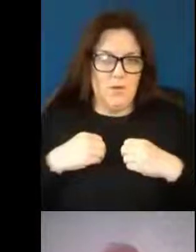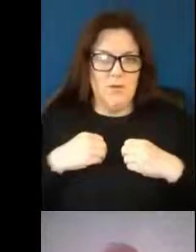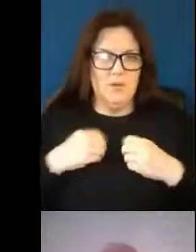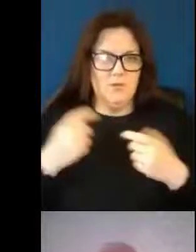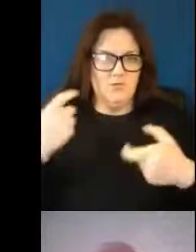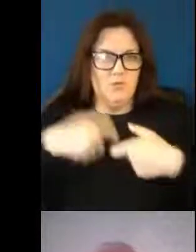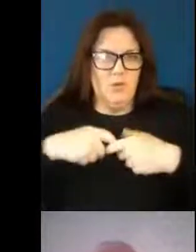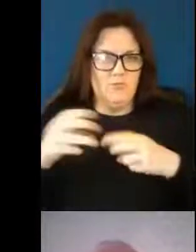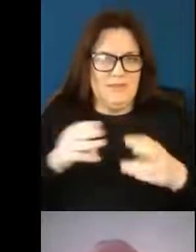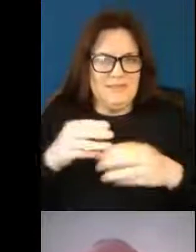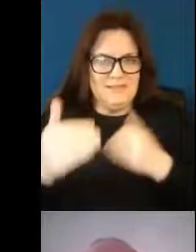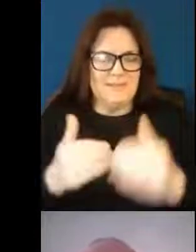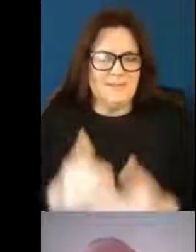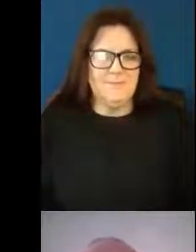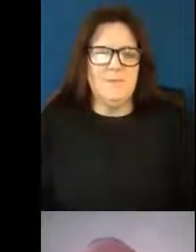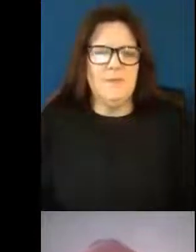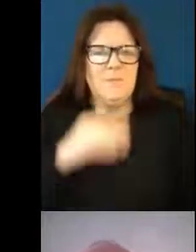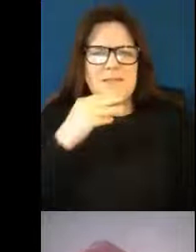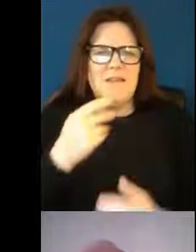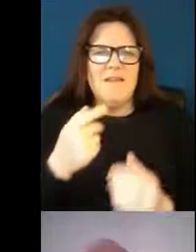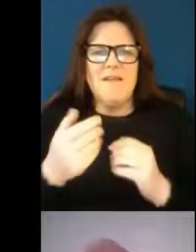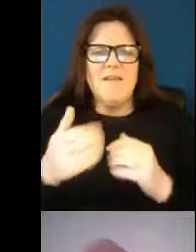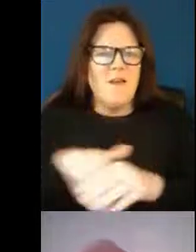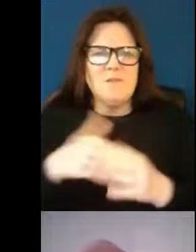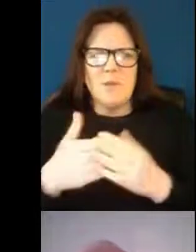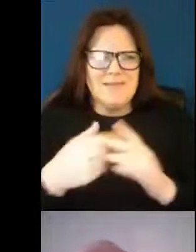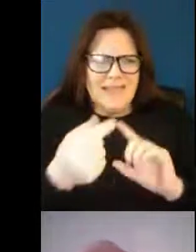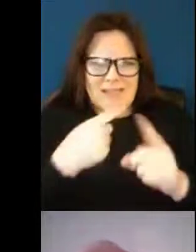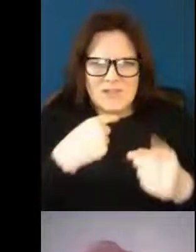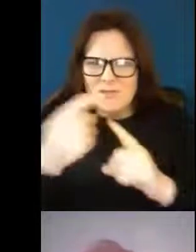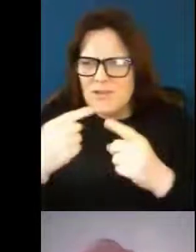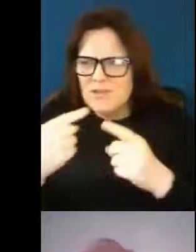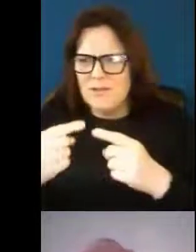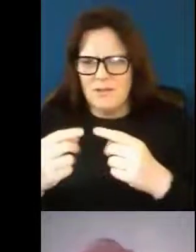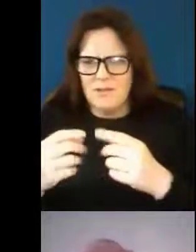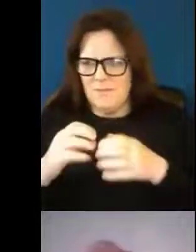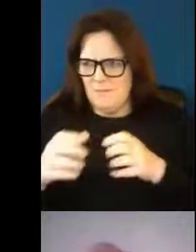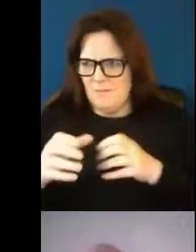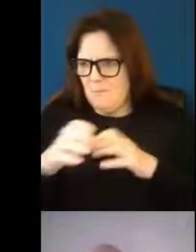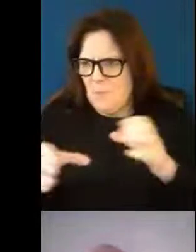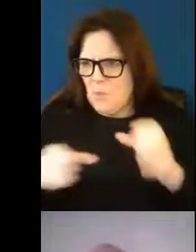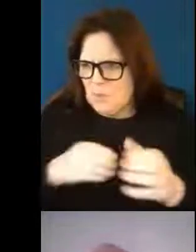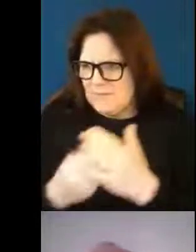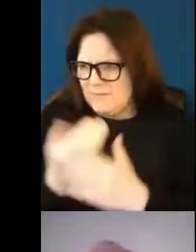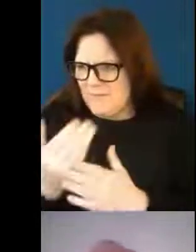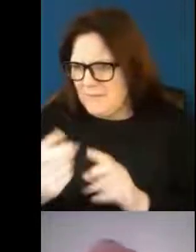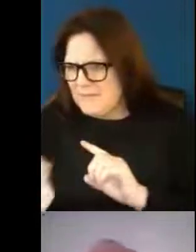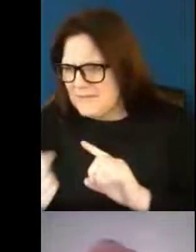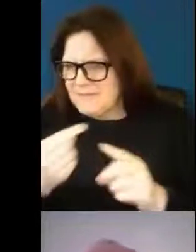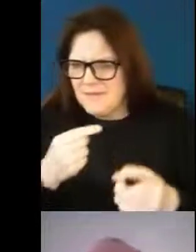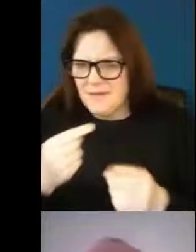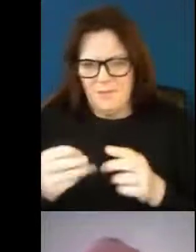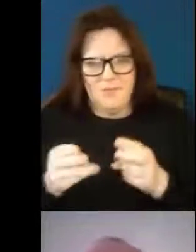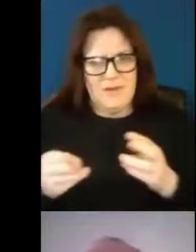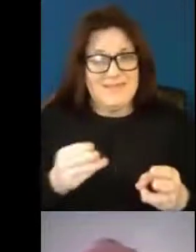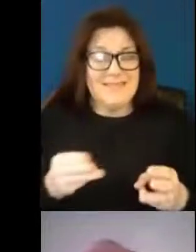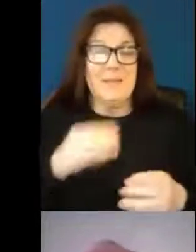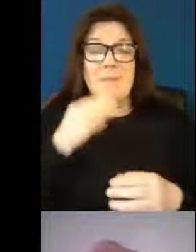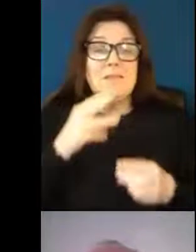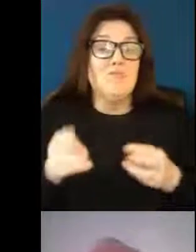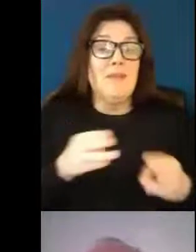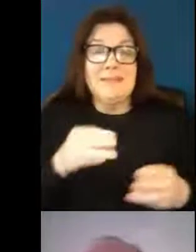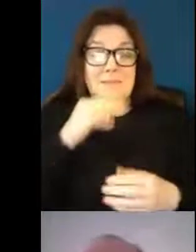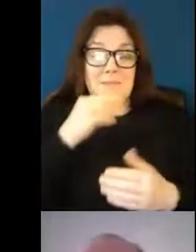joint practice. And that involves interaction, mutual development to related practice. That practice is obviously